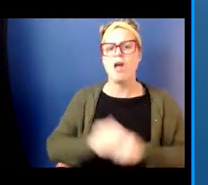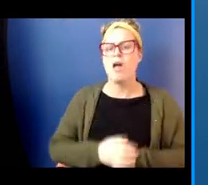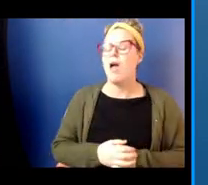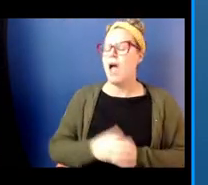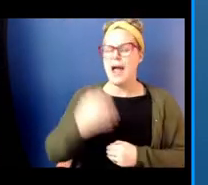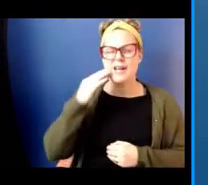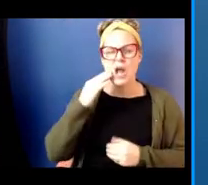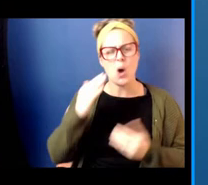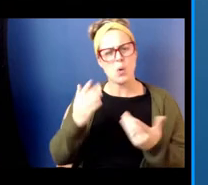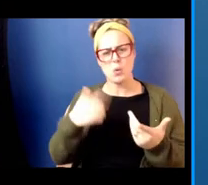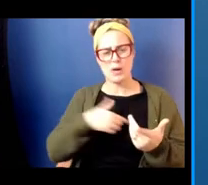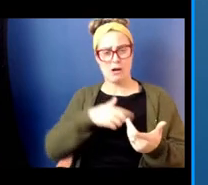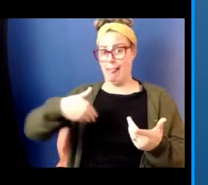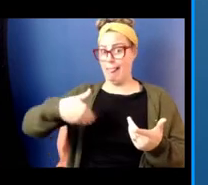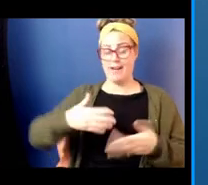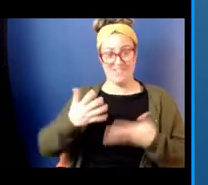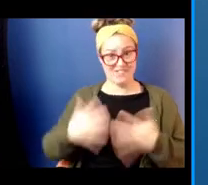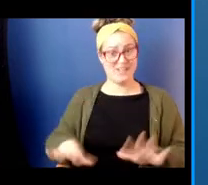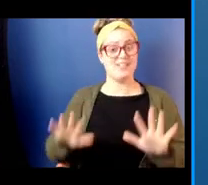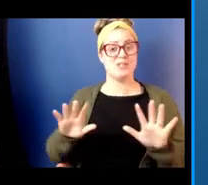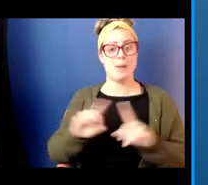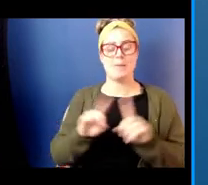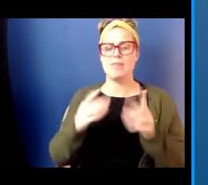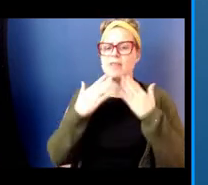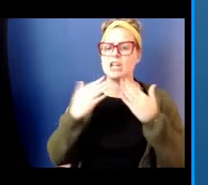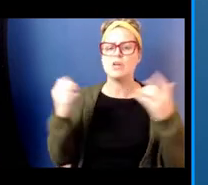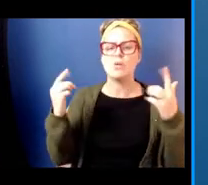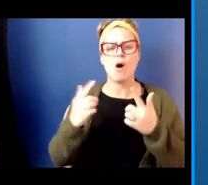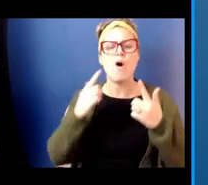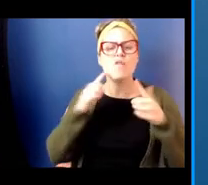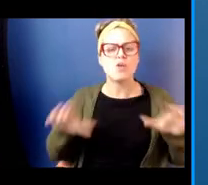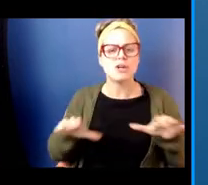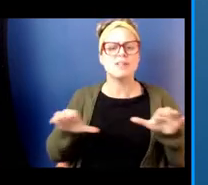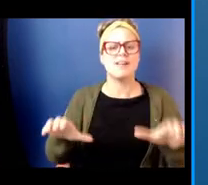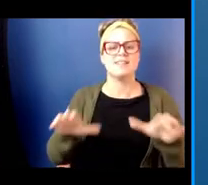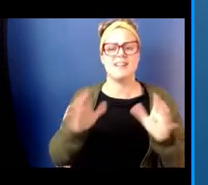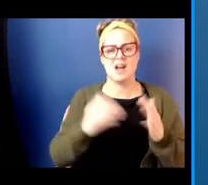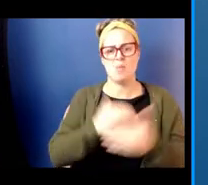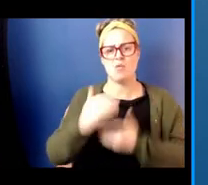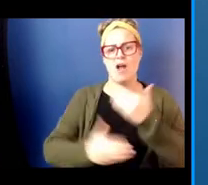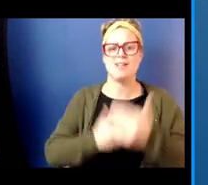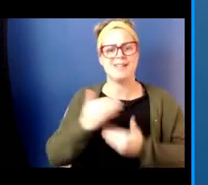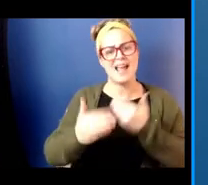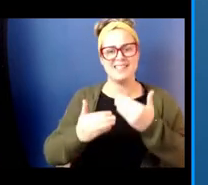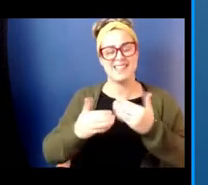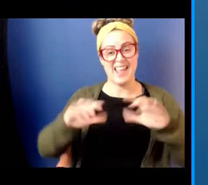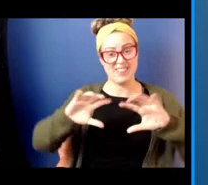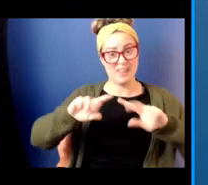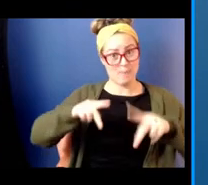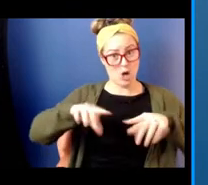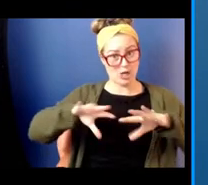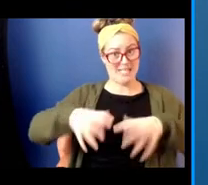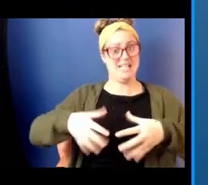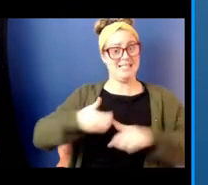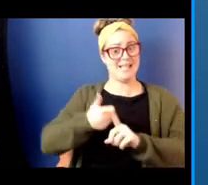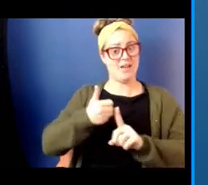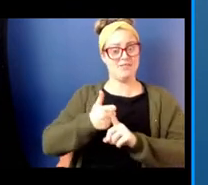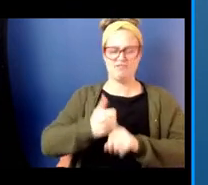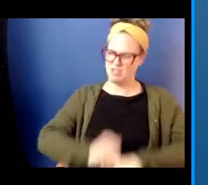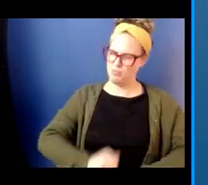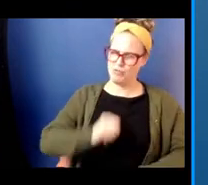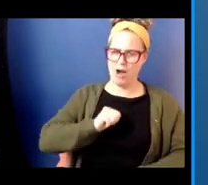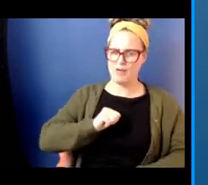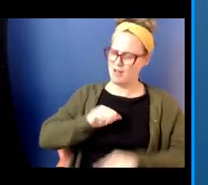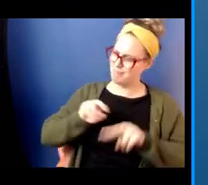thank you all for conducting a process that our party can be proud of you know this has been a thorough open and transparent